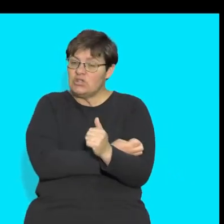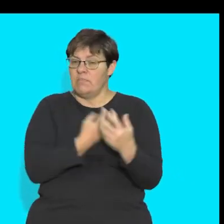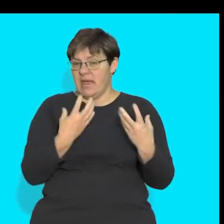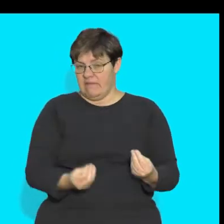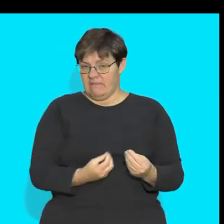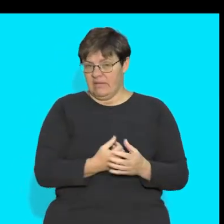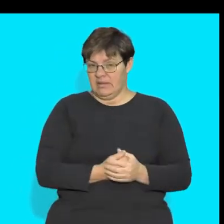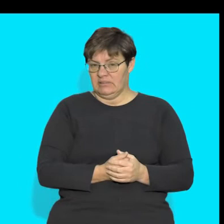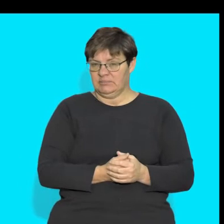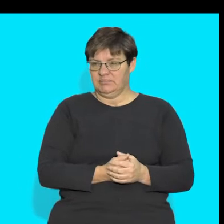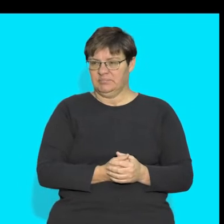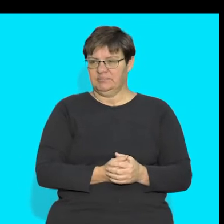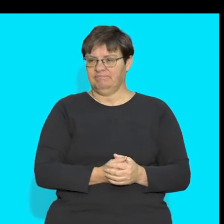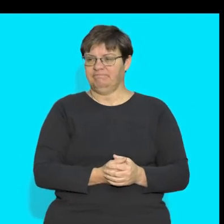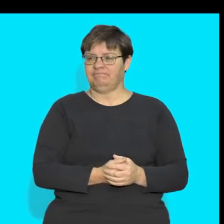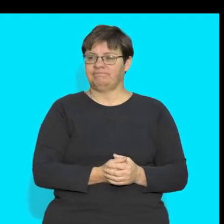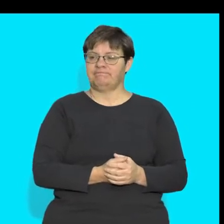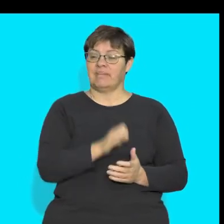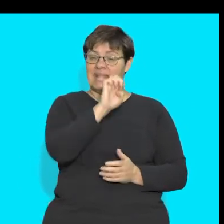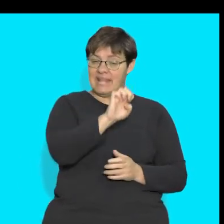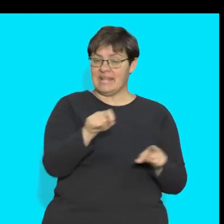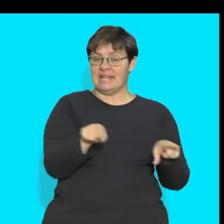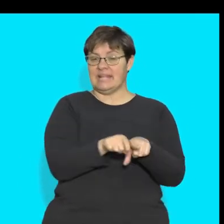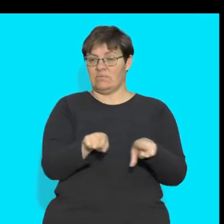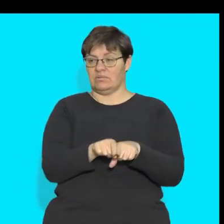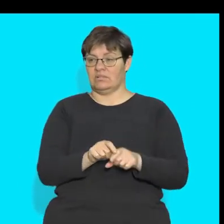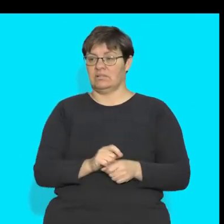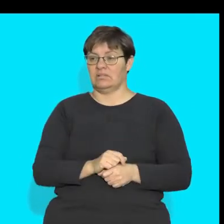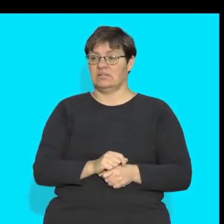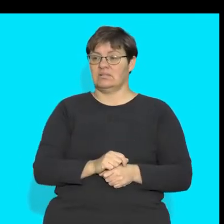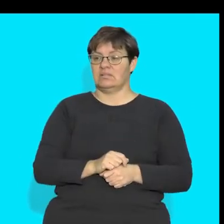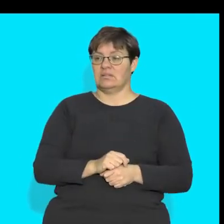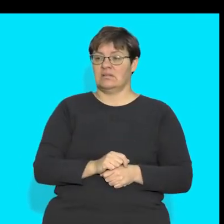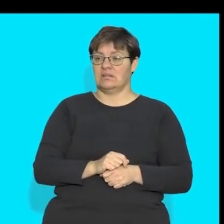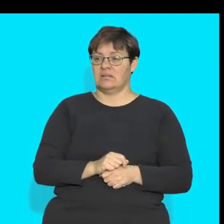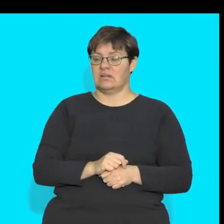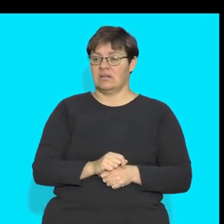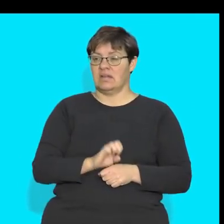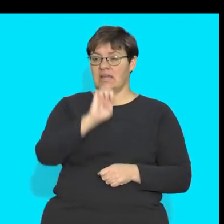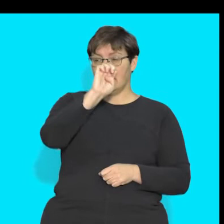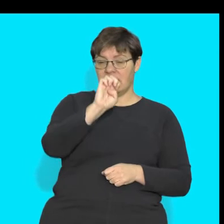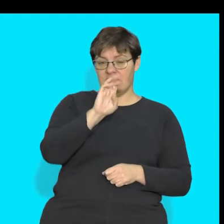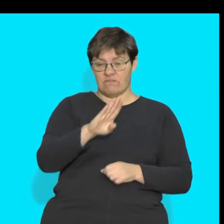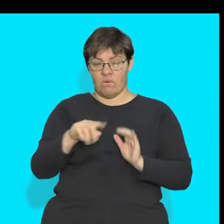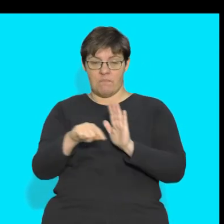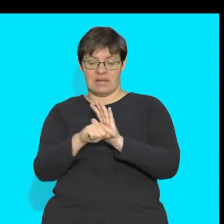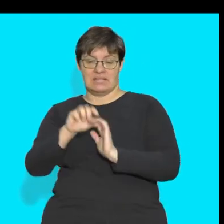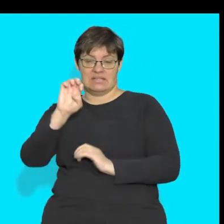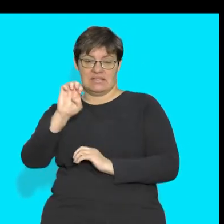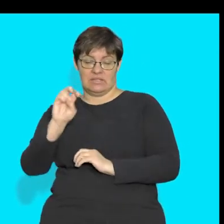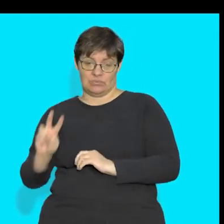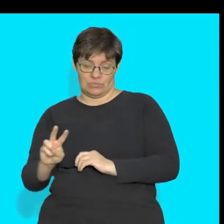have is the difference between those 2 energy